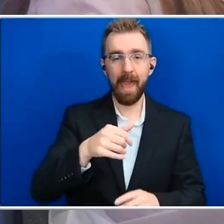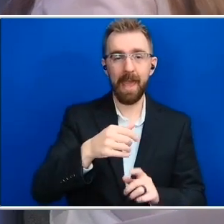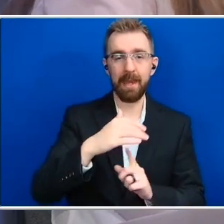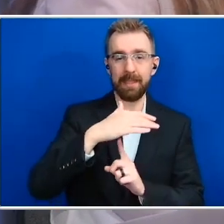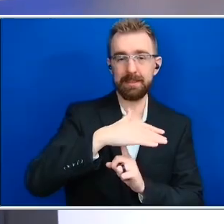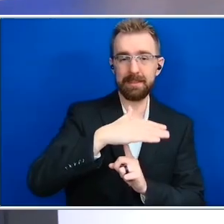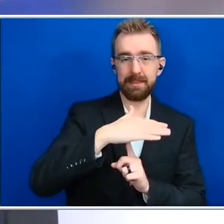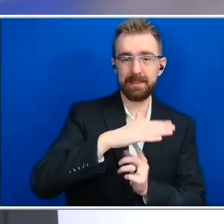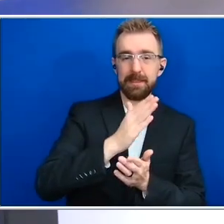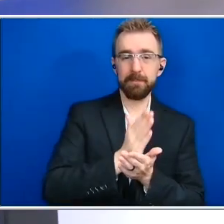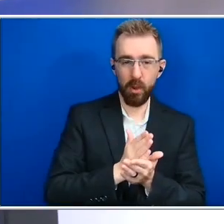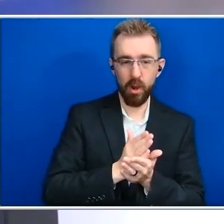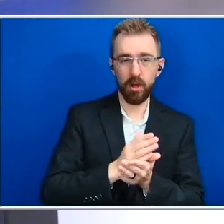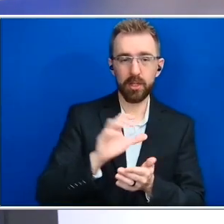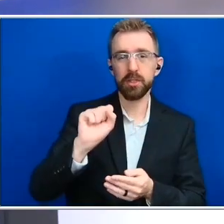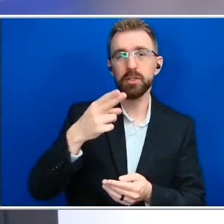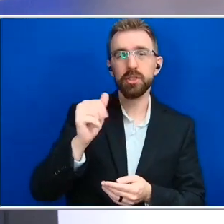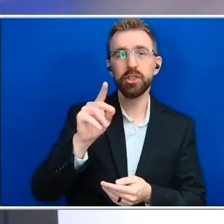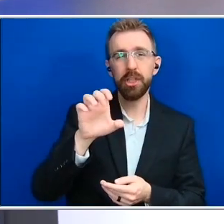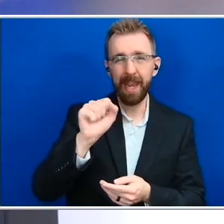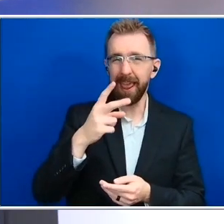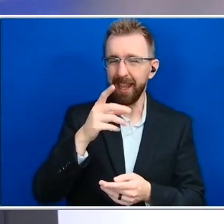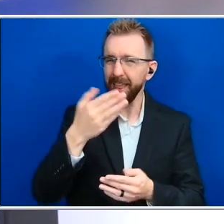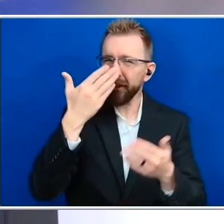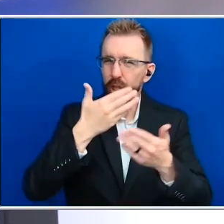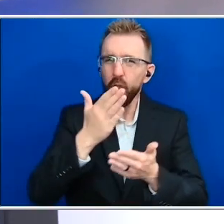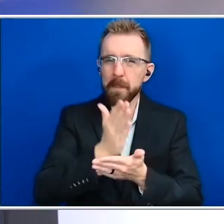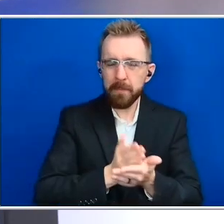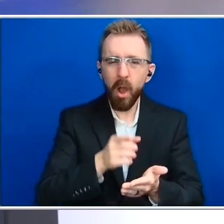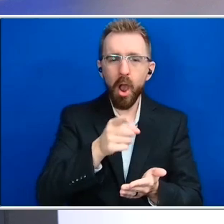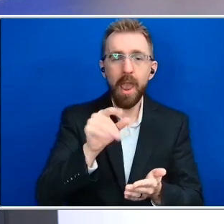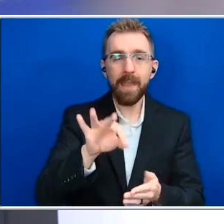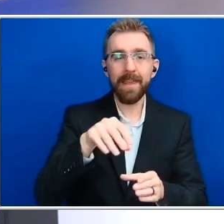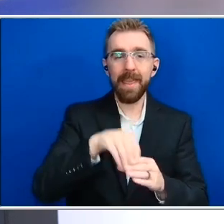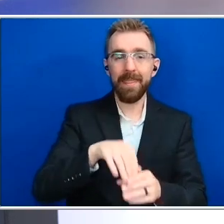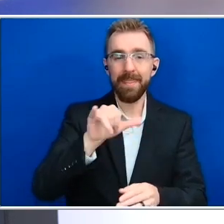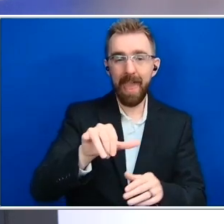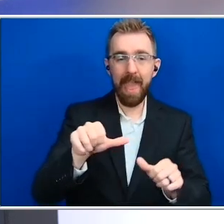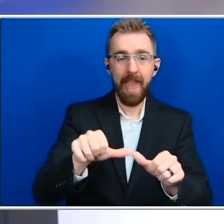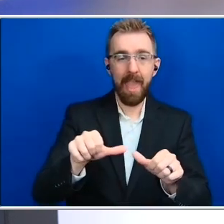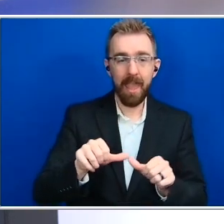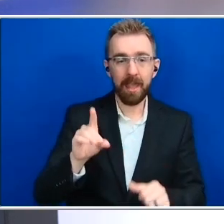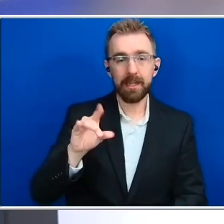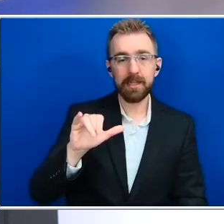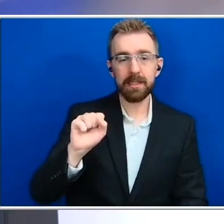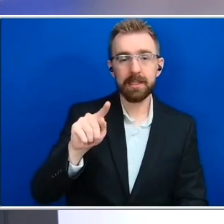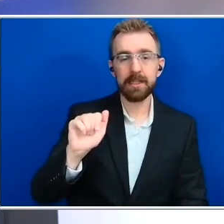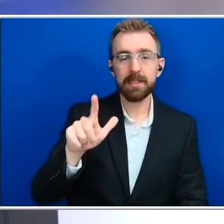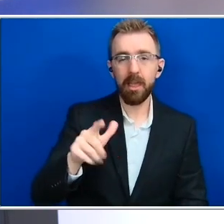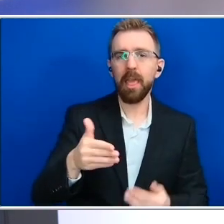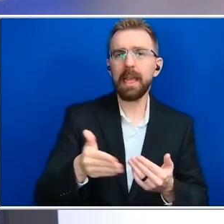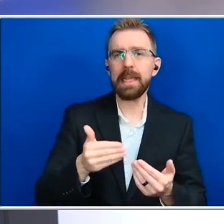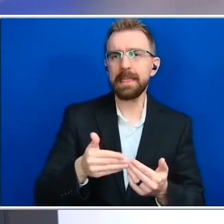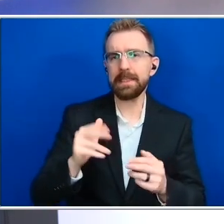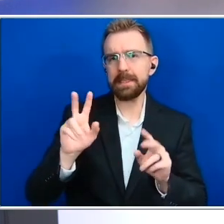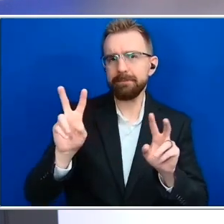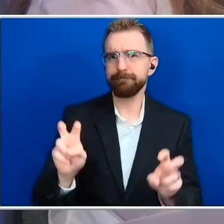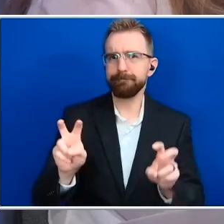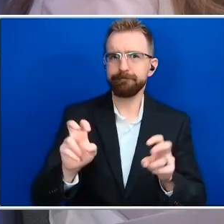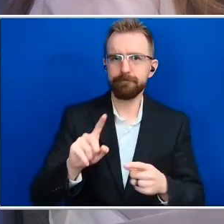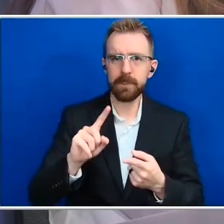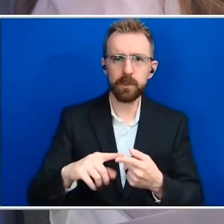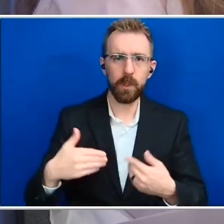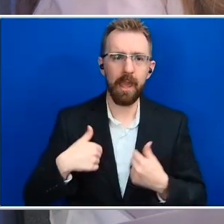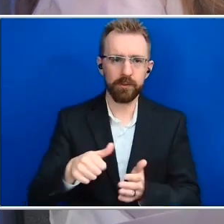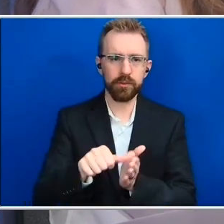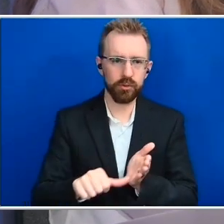shaded region. The shaded region. If it is located in the distal part, it's the easiest type of cancer in the stomach to have surgery for.